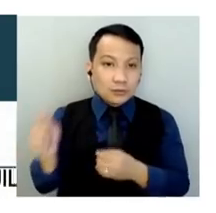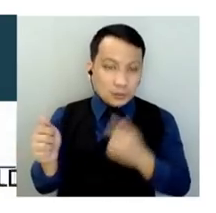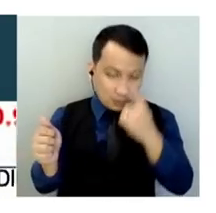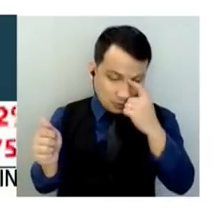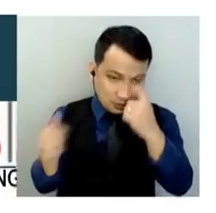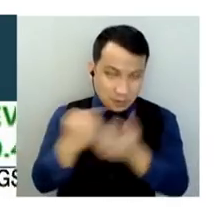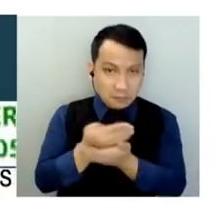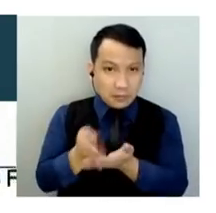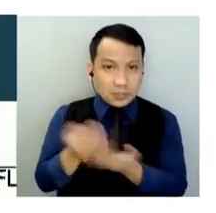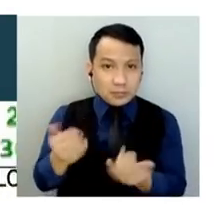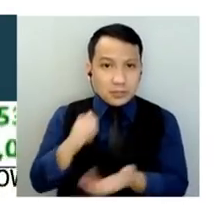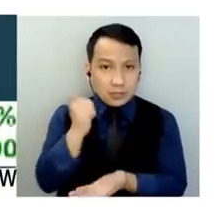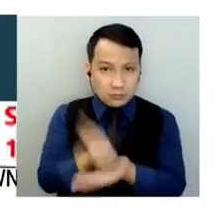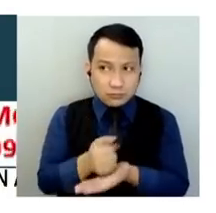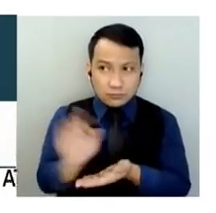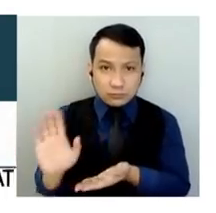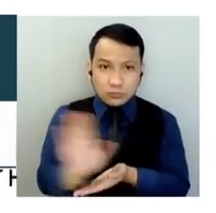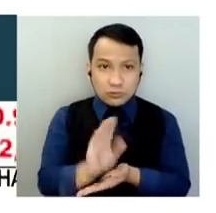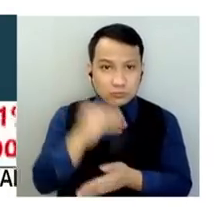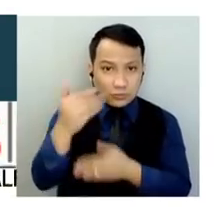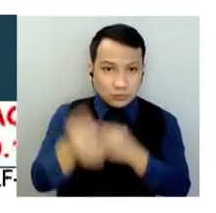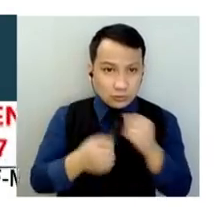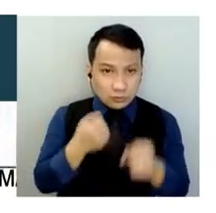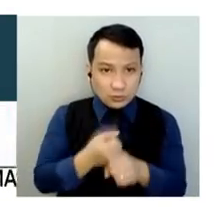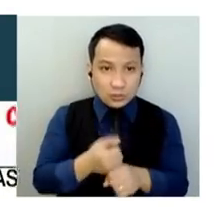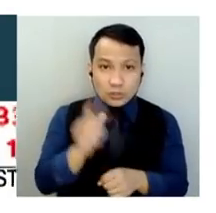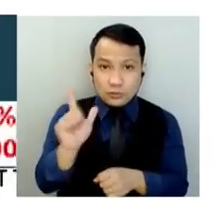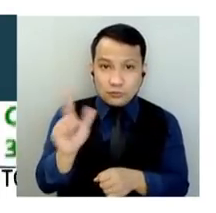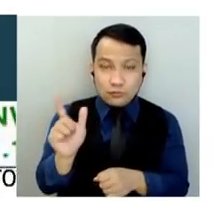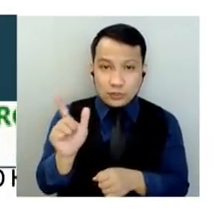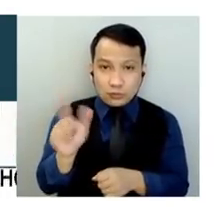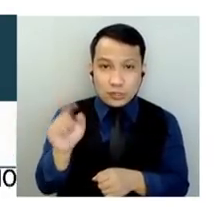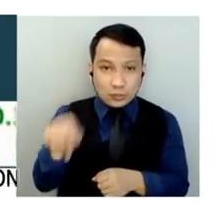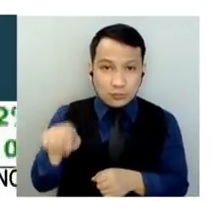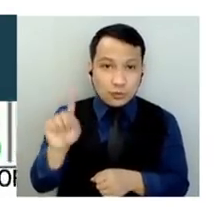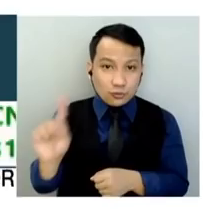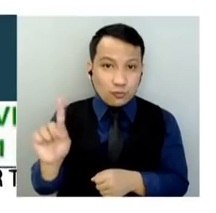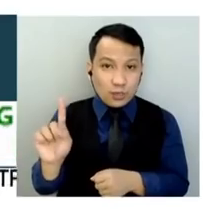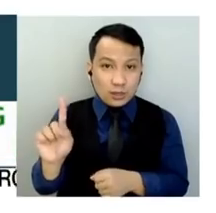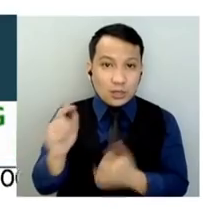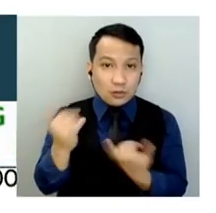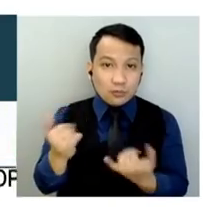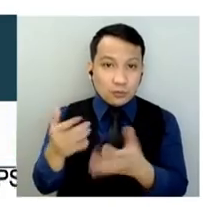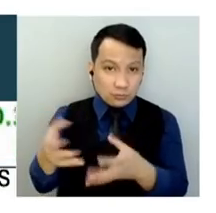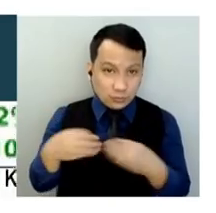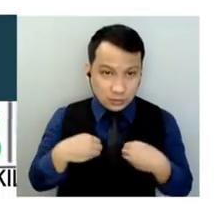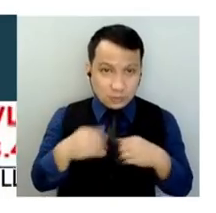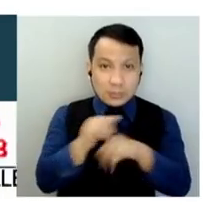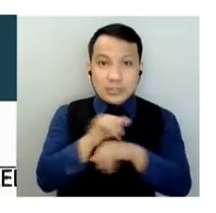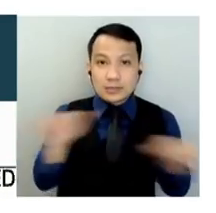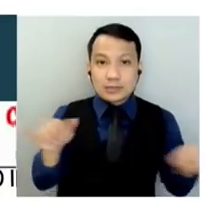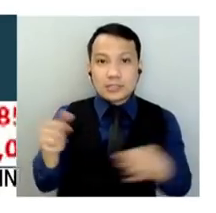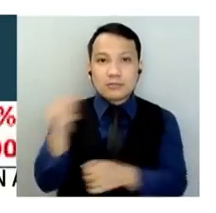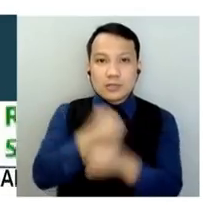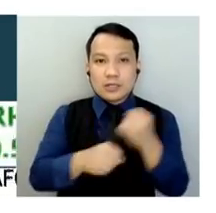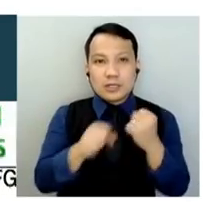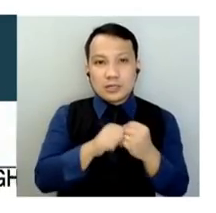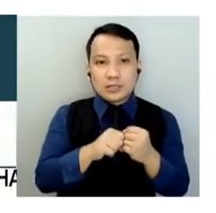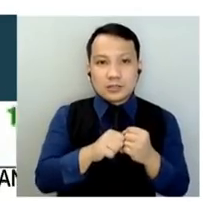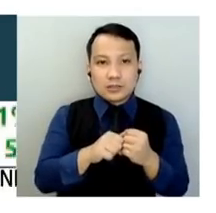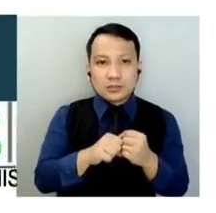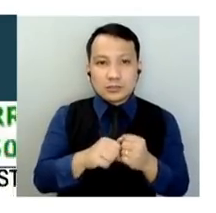the budget that was approved for next year, which is 20.1, with what they received last year, which is